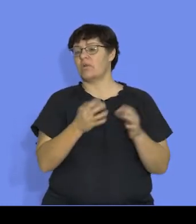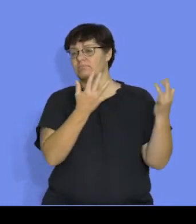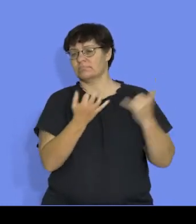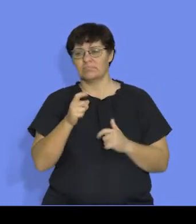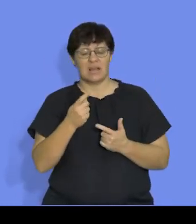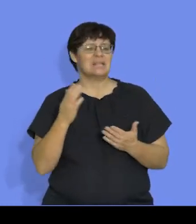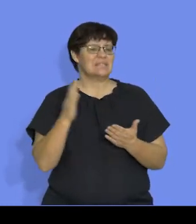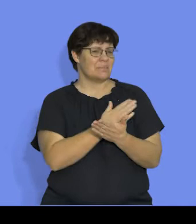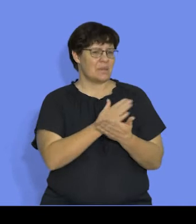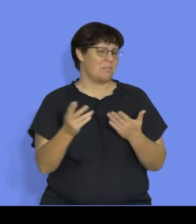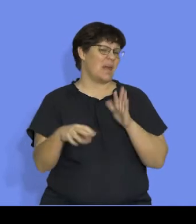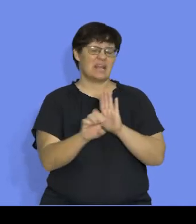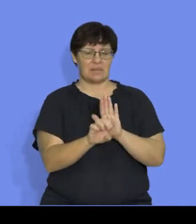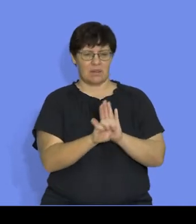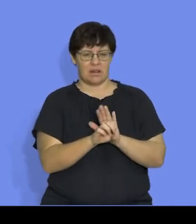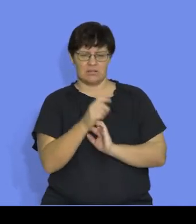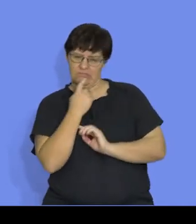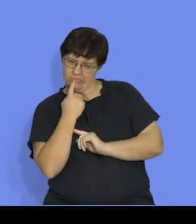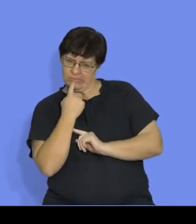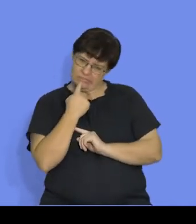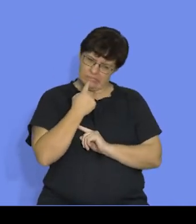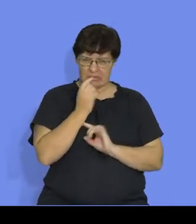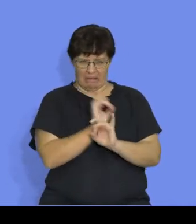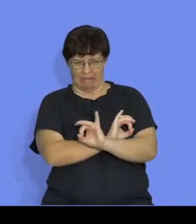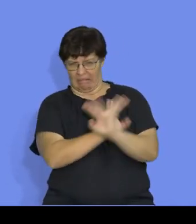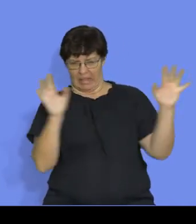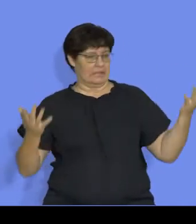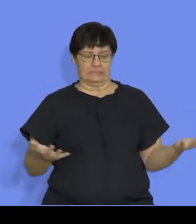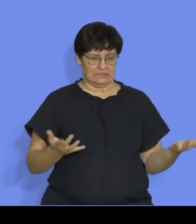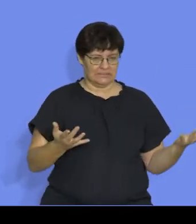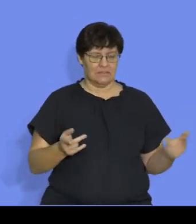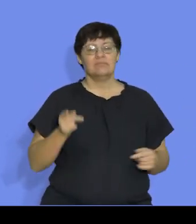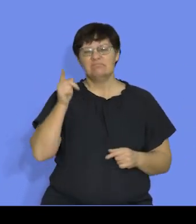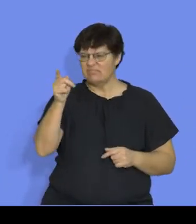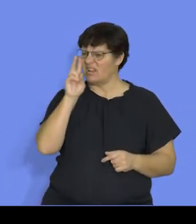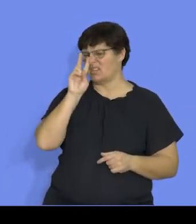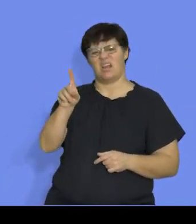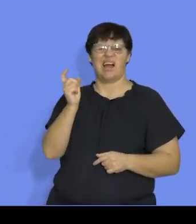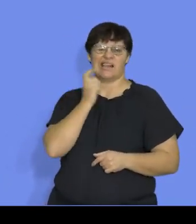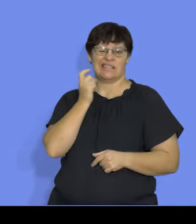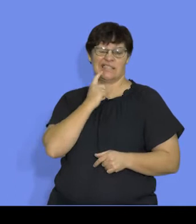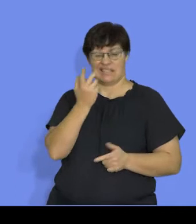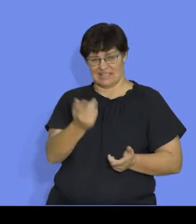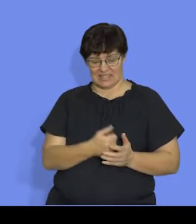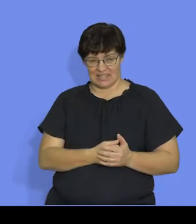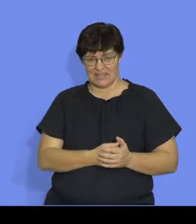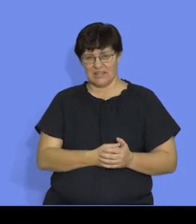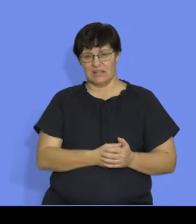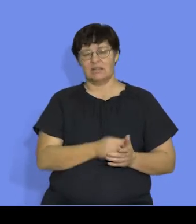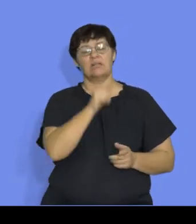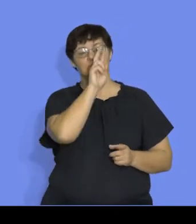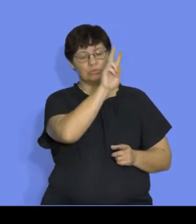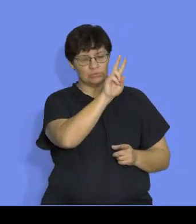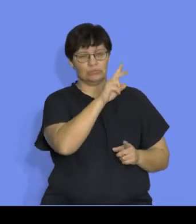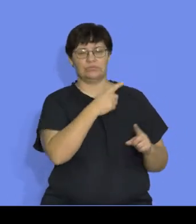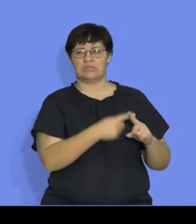because sometimes in an example, it might not be so obvious. For this example, we can kind of see immediately that 2 has been